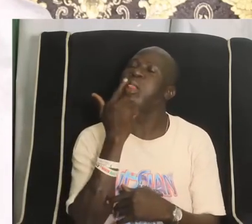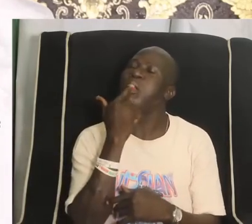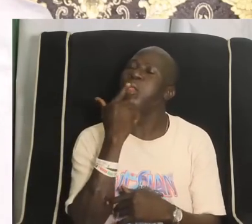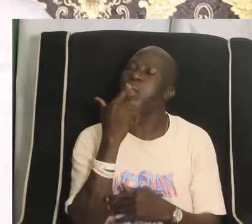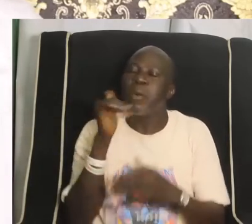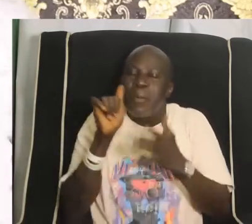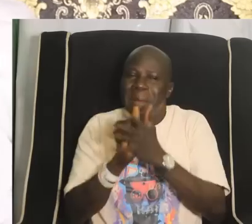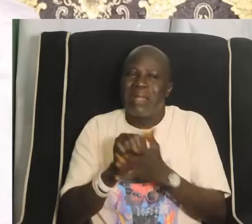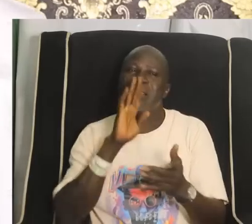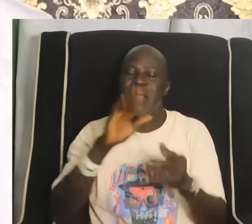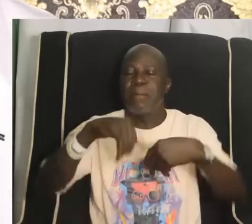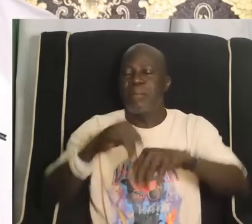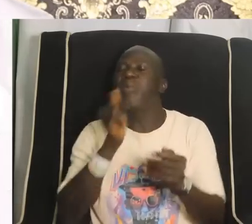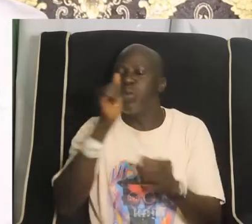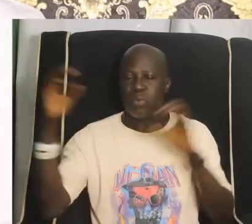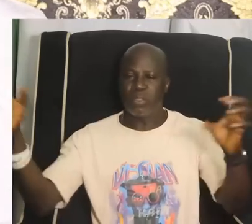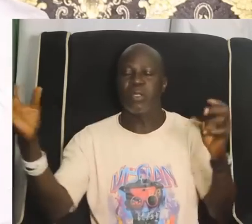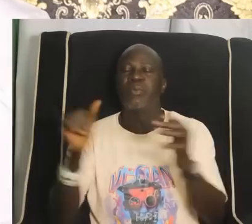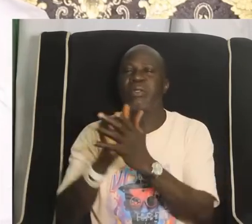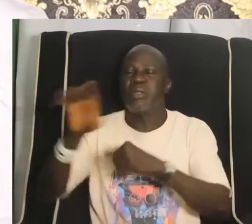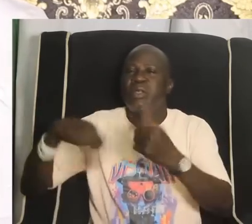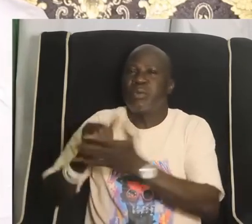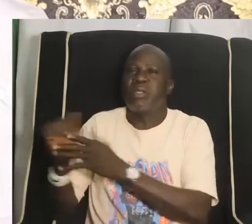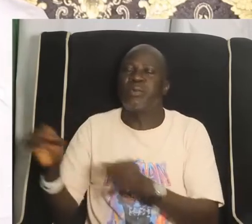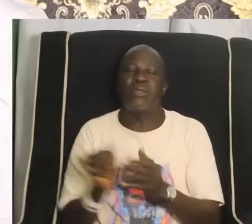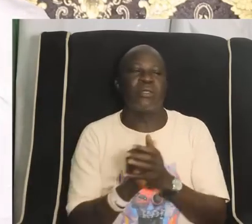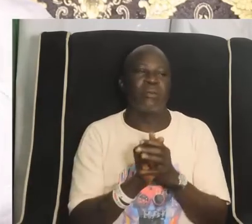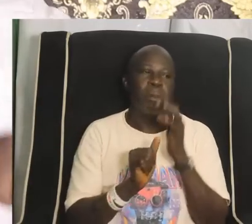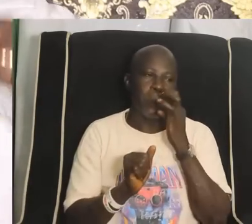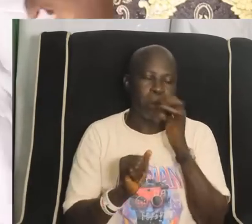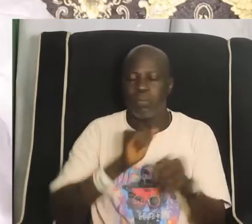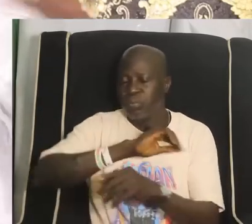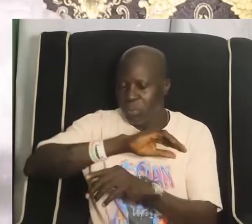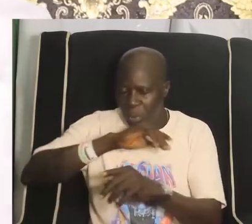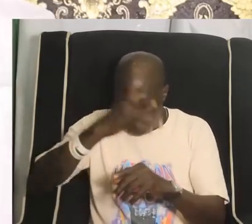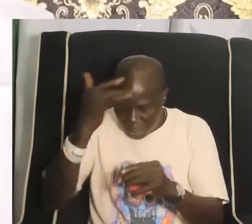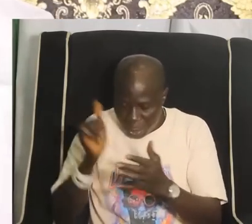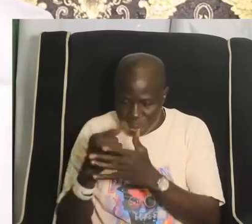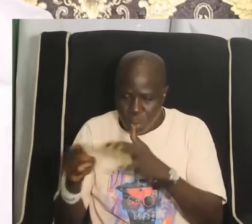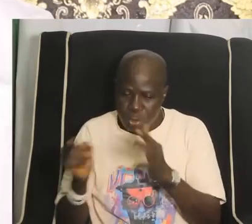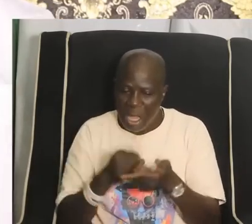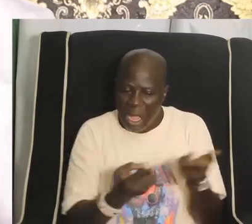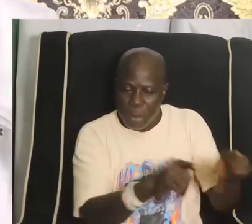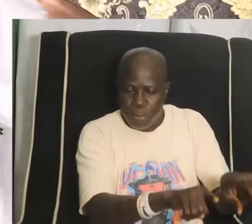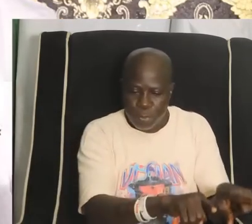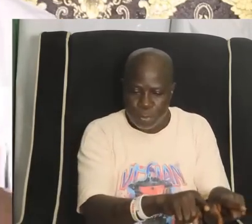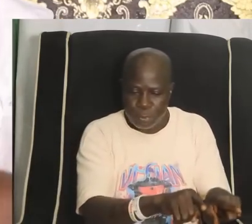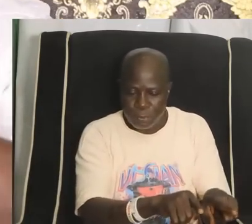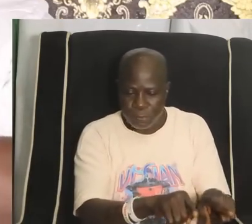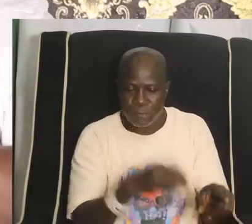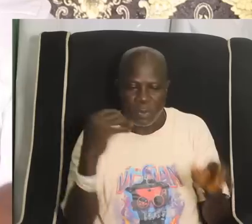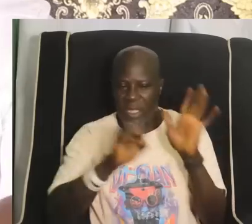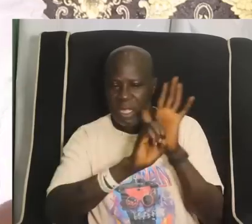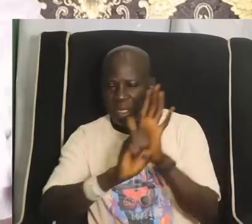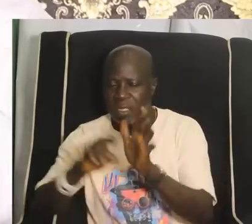He confesses in his dream that himself will have been a celebrity. But because of what has happened,